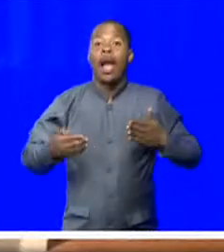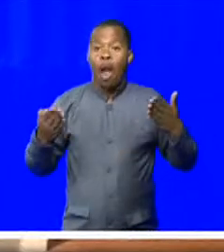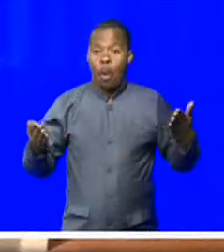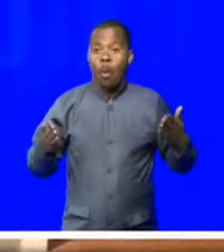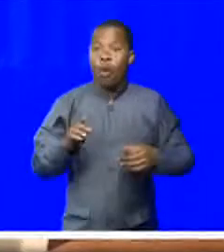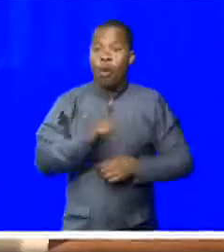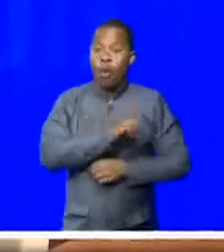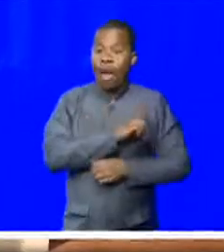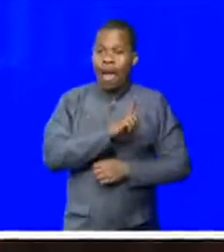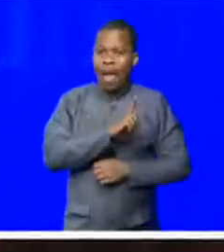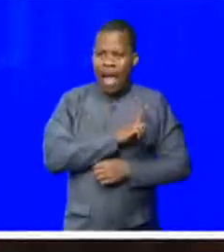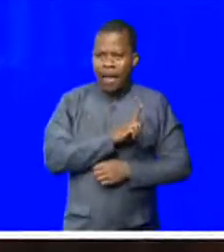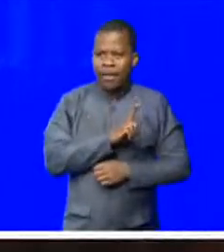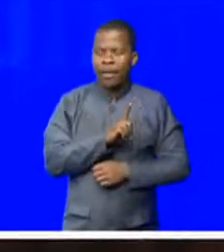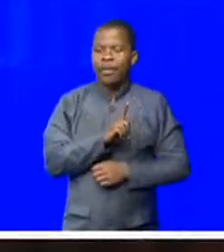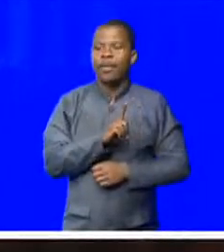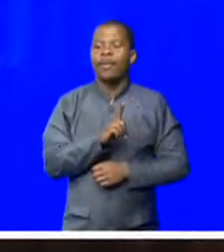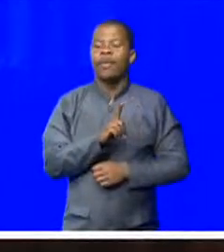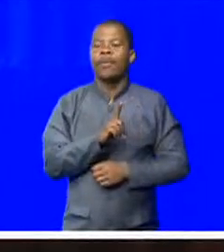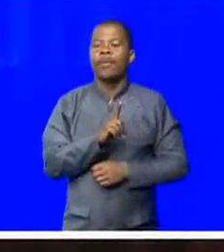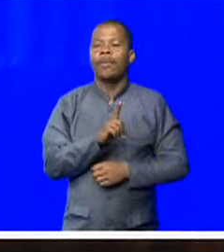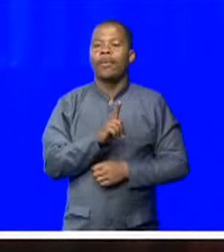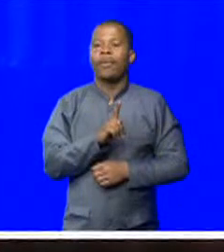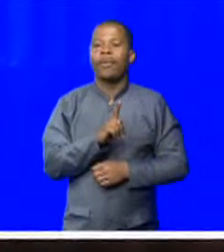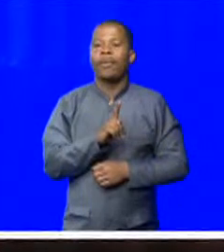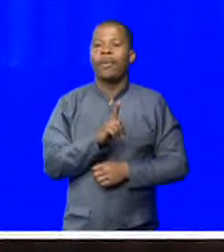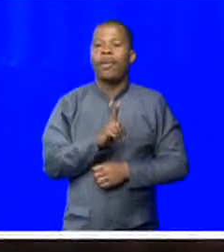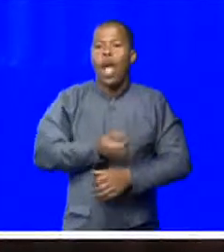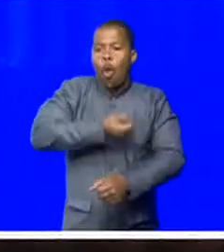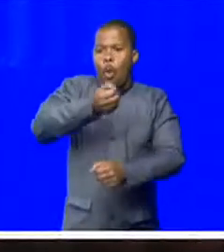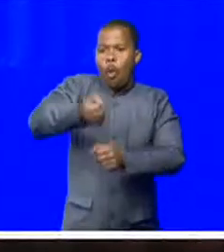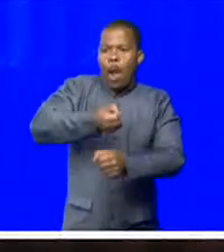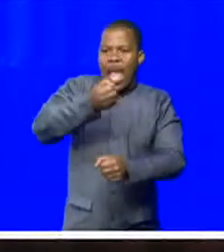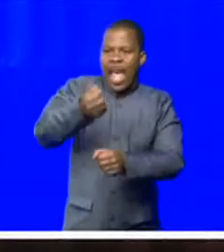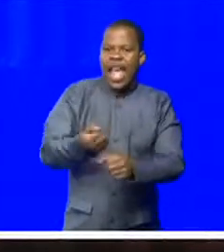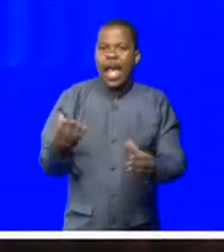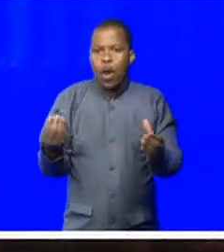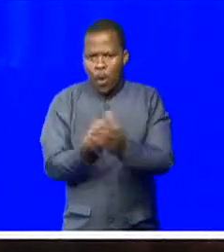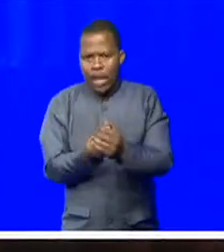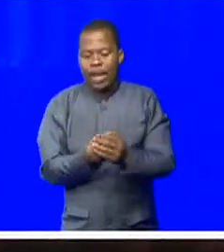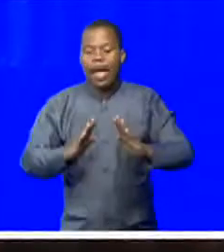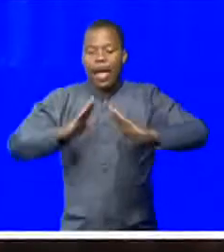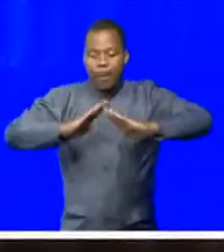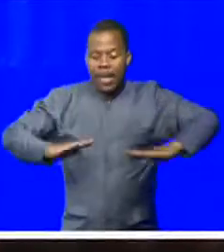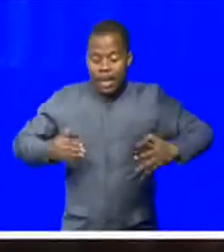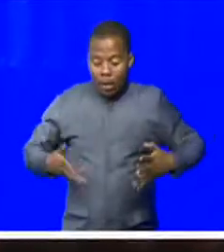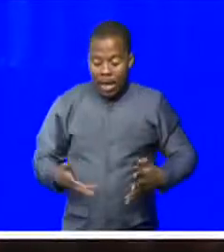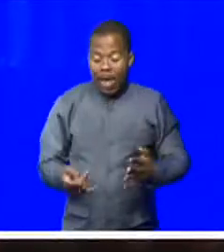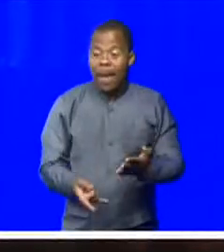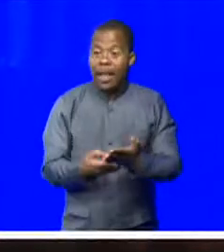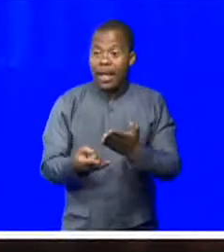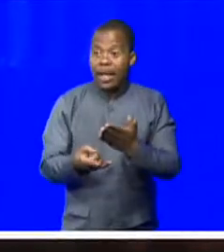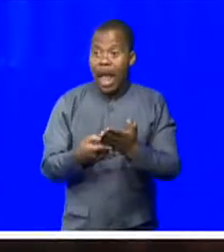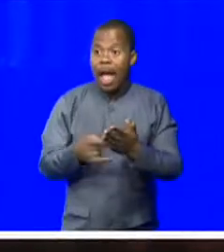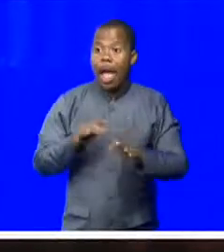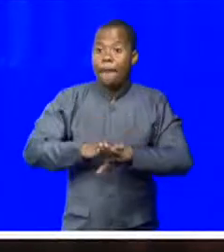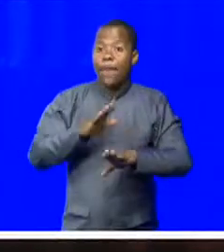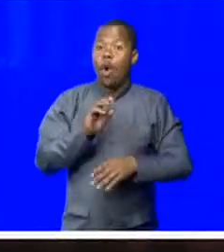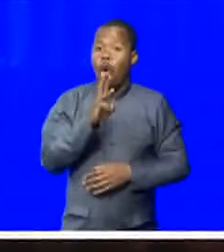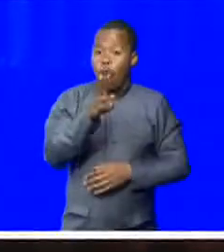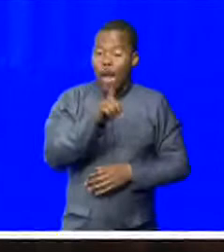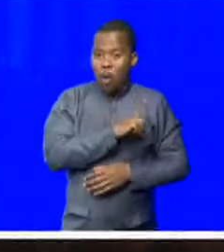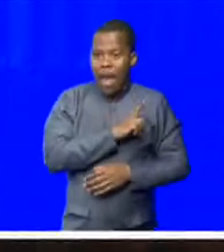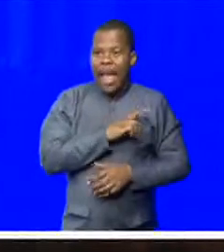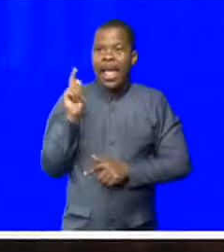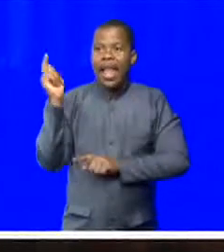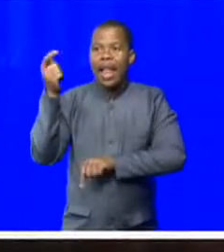umbaqendeka liphindze lisebenzisane na Ministry of Agriculture ngoba lemakhaya nje